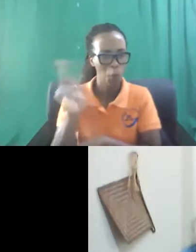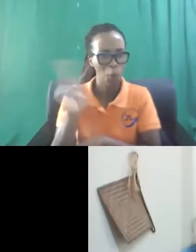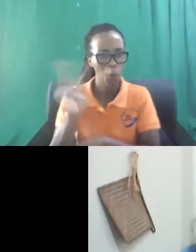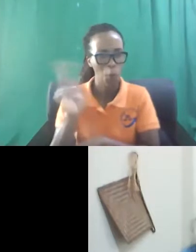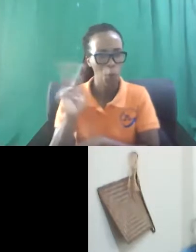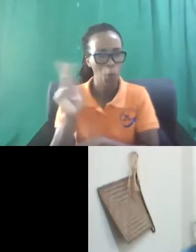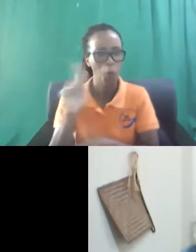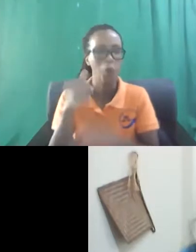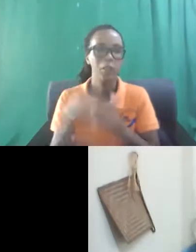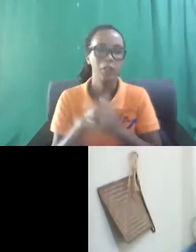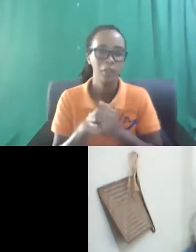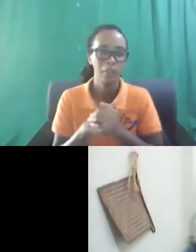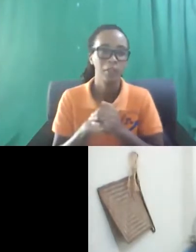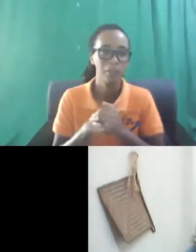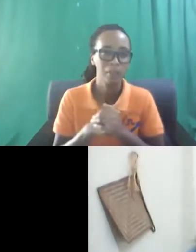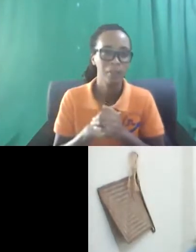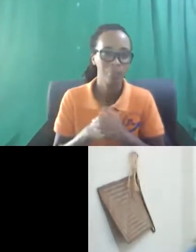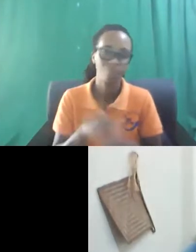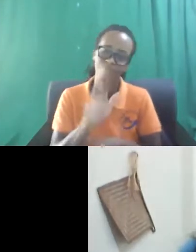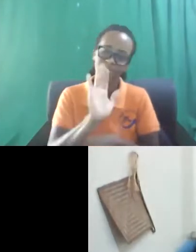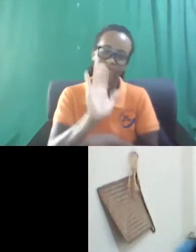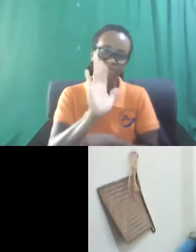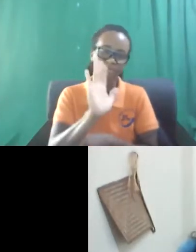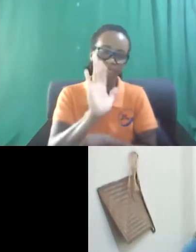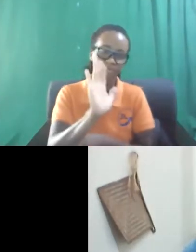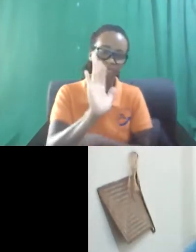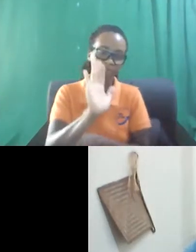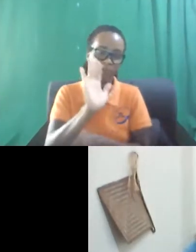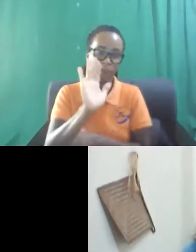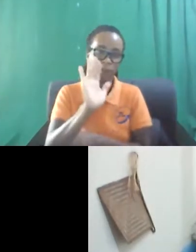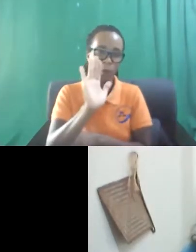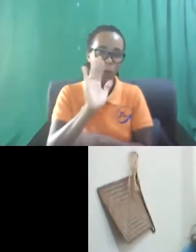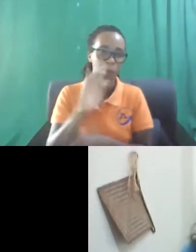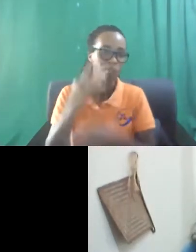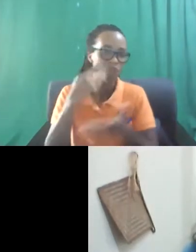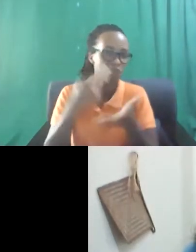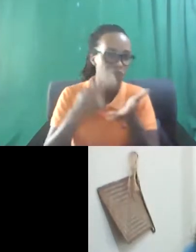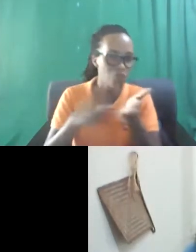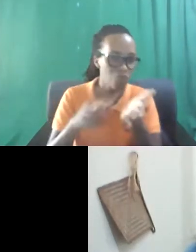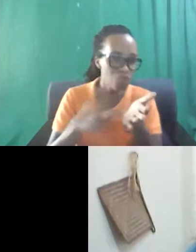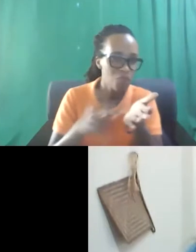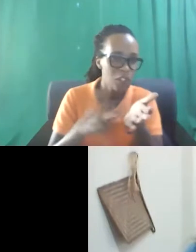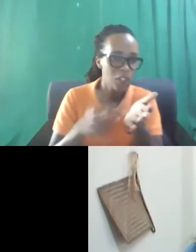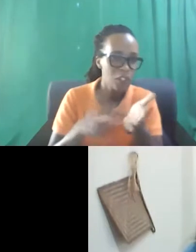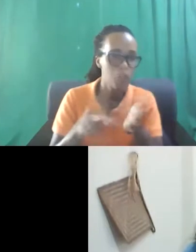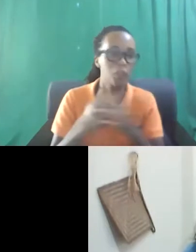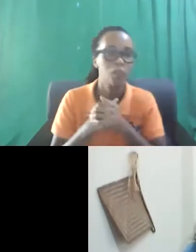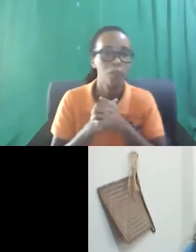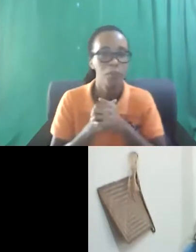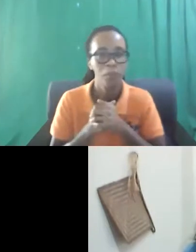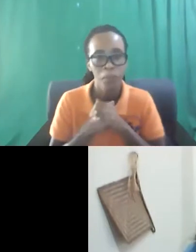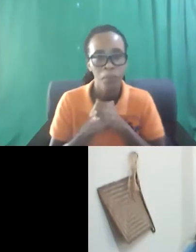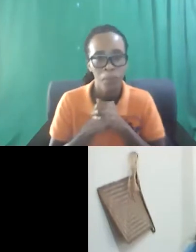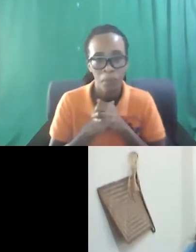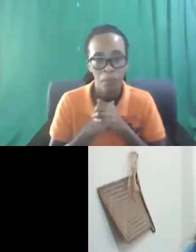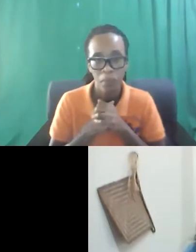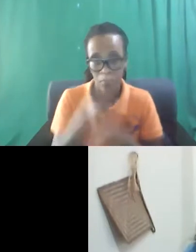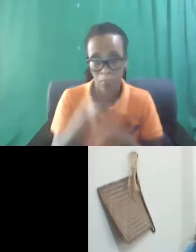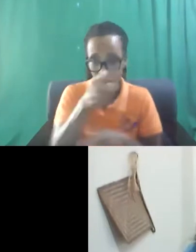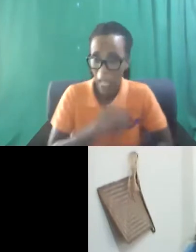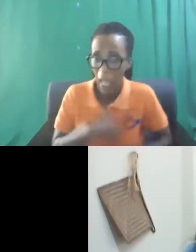So yeah, so that's my broad field and my thesis topic. Gotcha. And are you enjoying